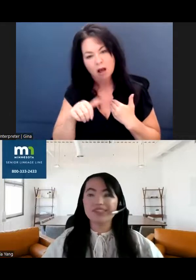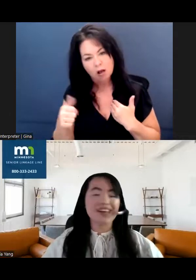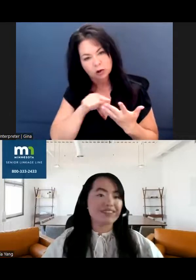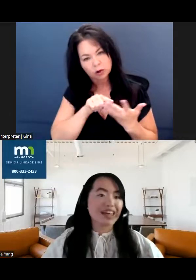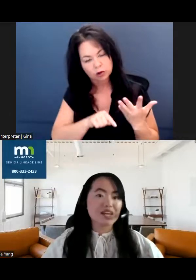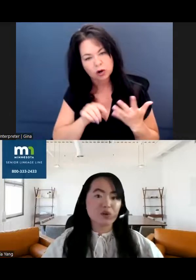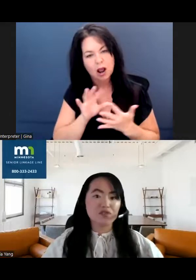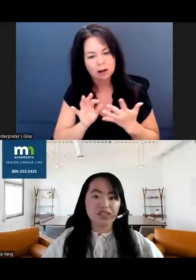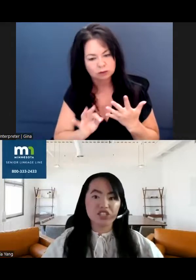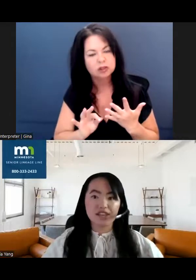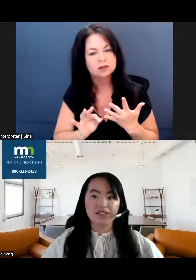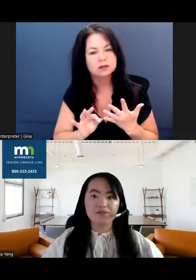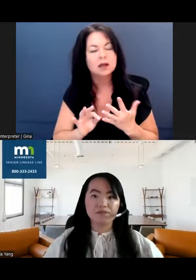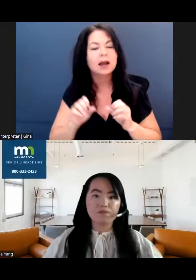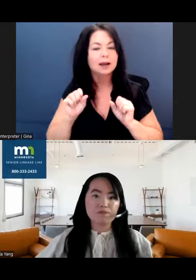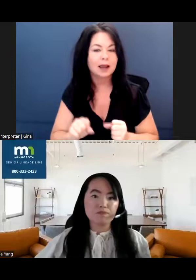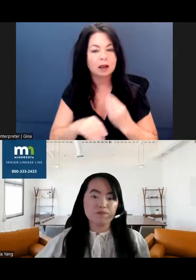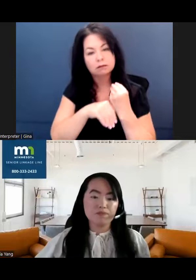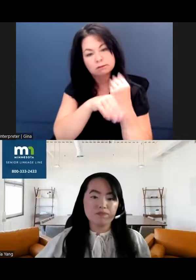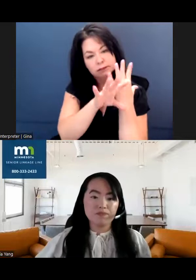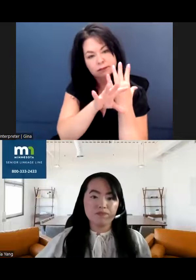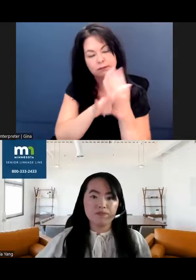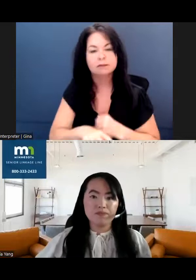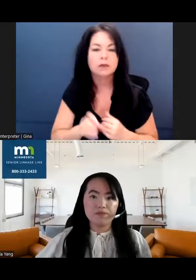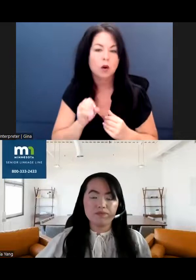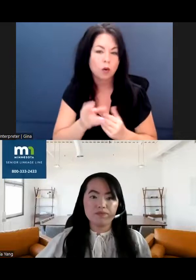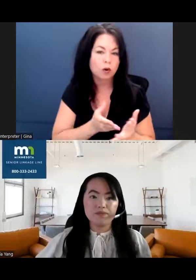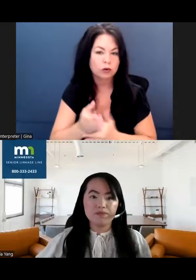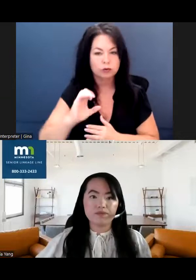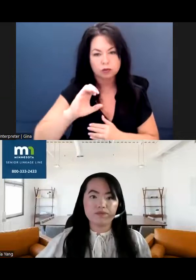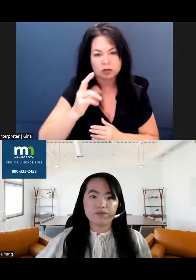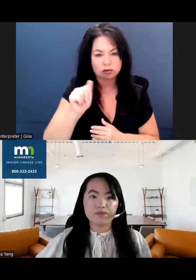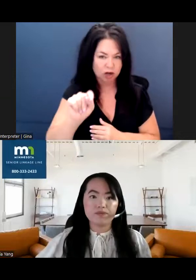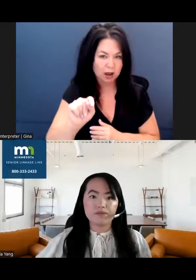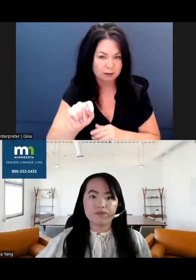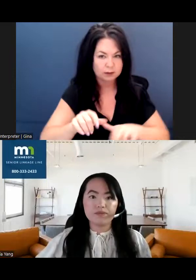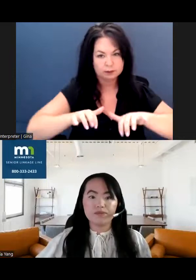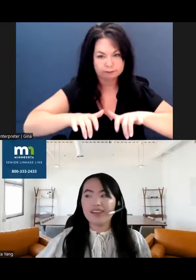meet with us online or via chat.